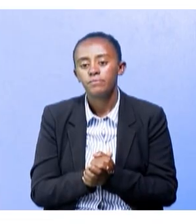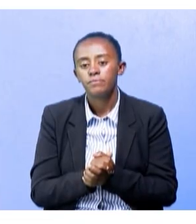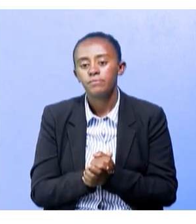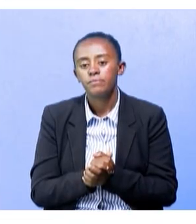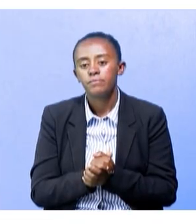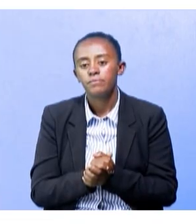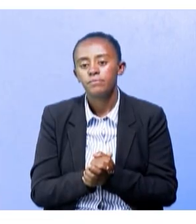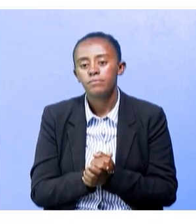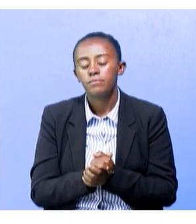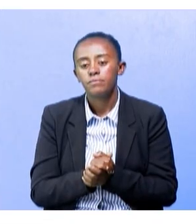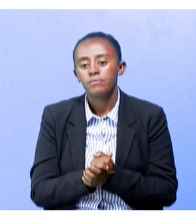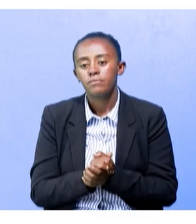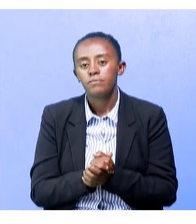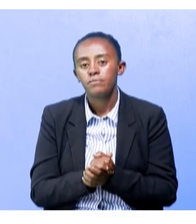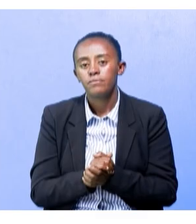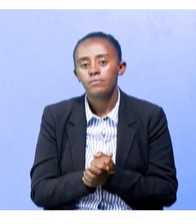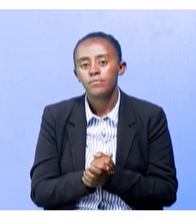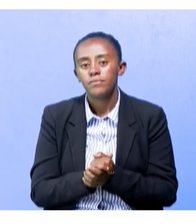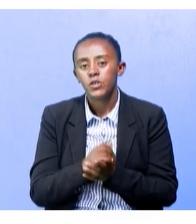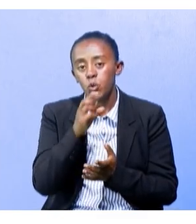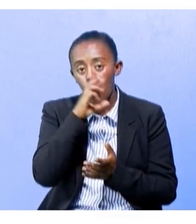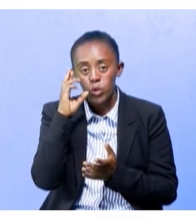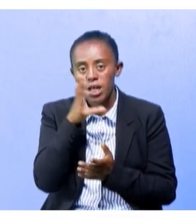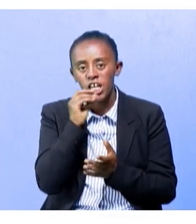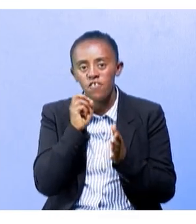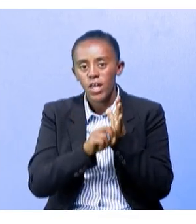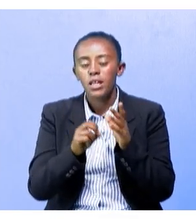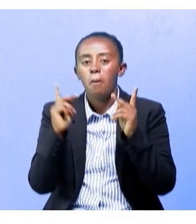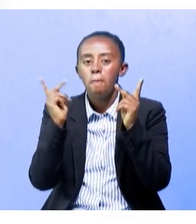effect paragraphs.